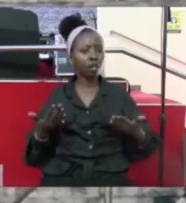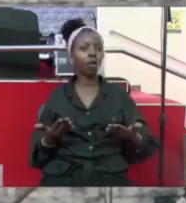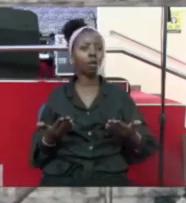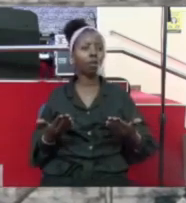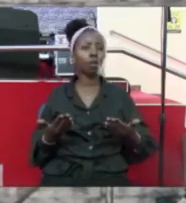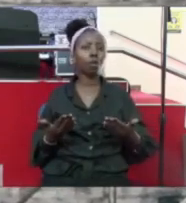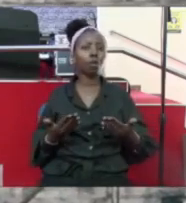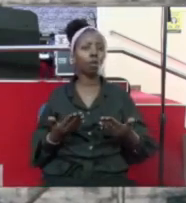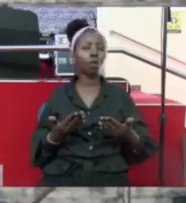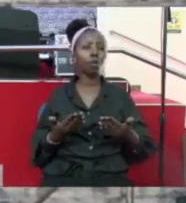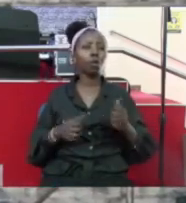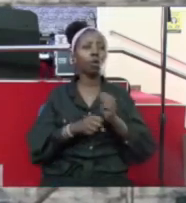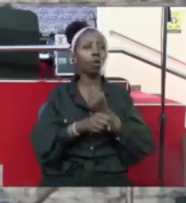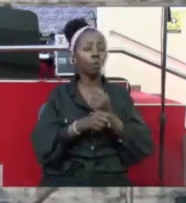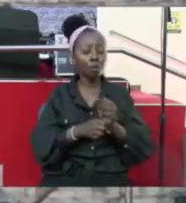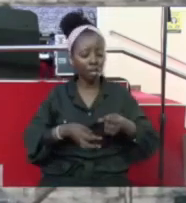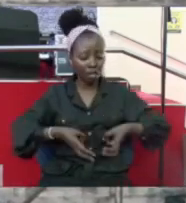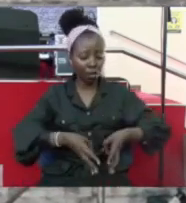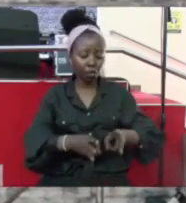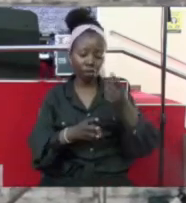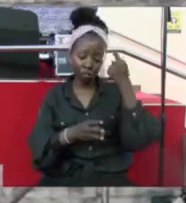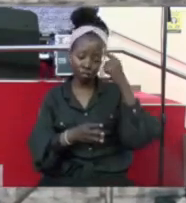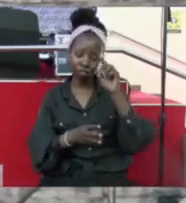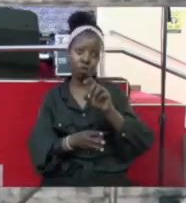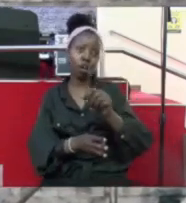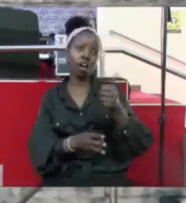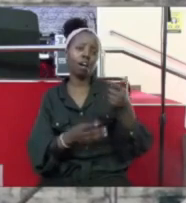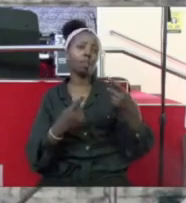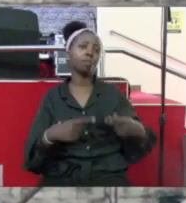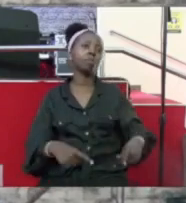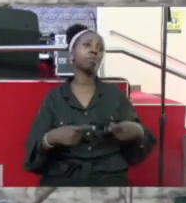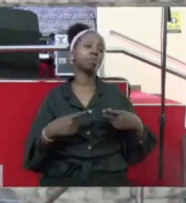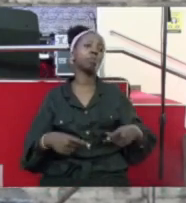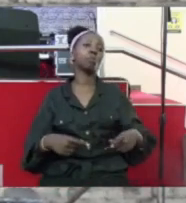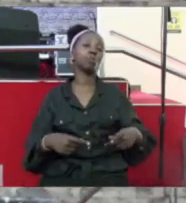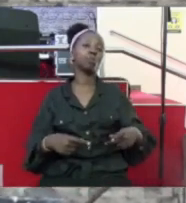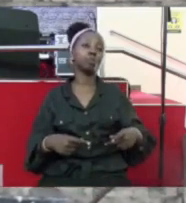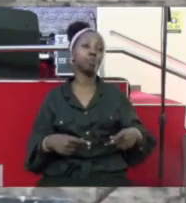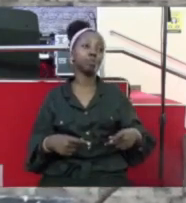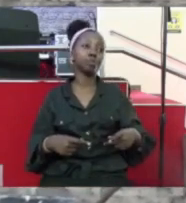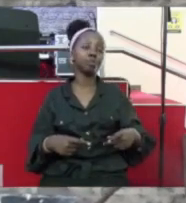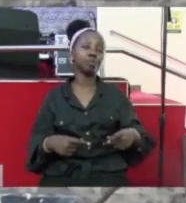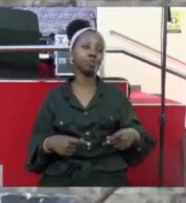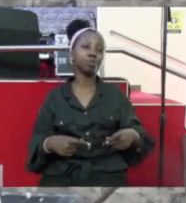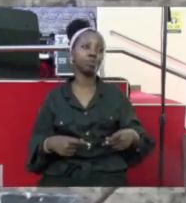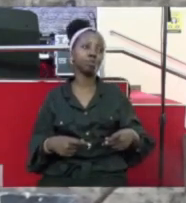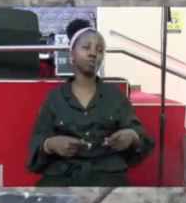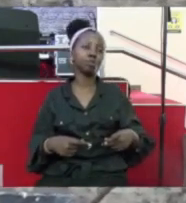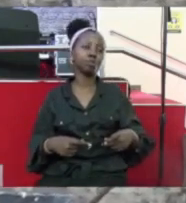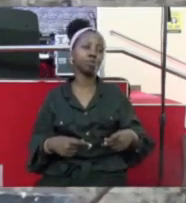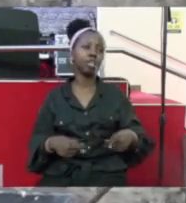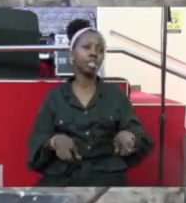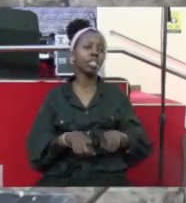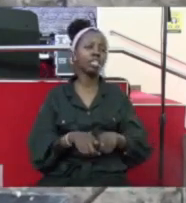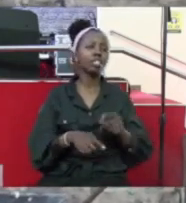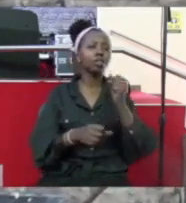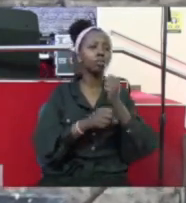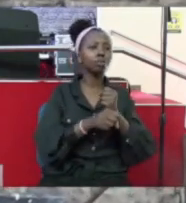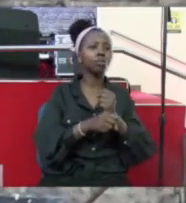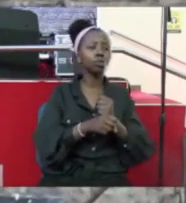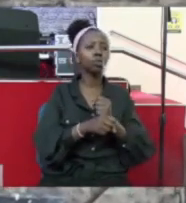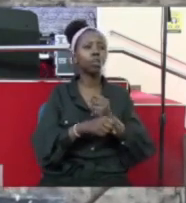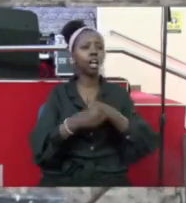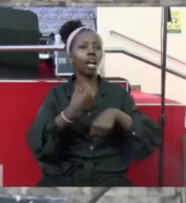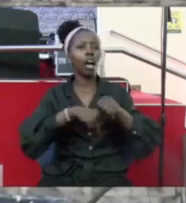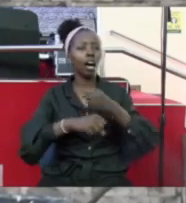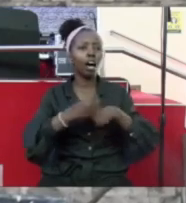builders for others. Na mwisho tumeona kwamba tuweza tukafanya hivi kwa kuwa wajenzi wa daraja. By doing acts of kindness. Kwa kutenda matendo